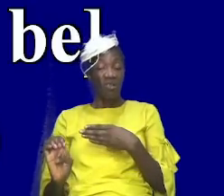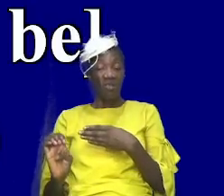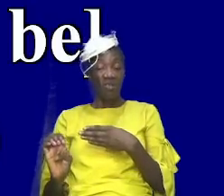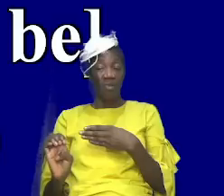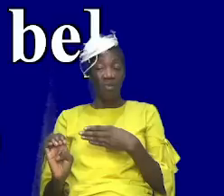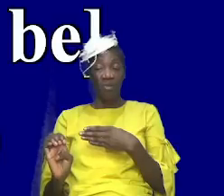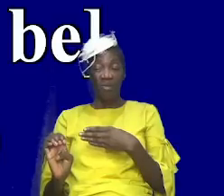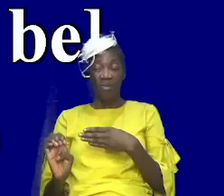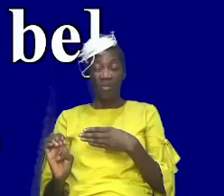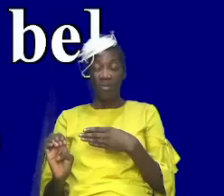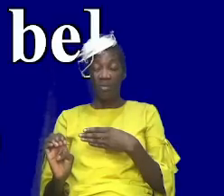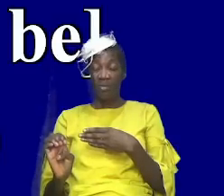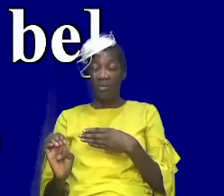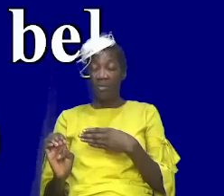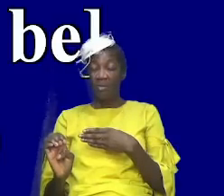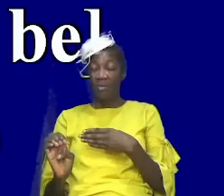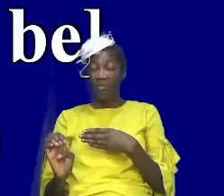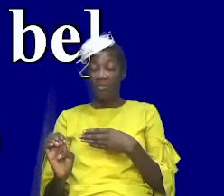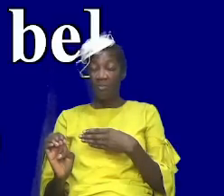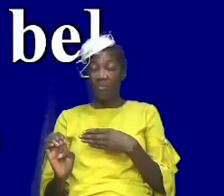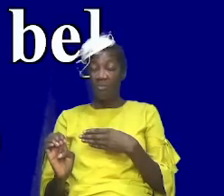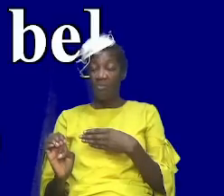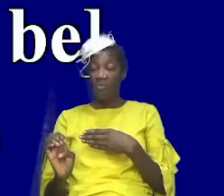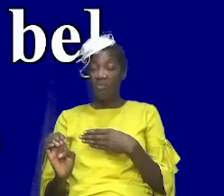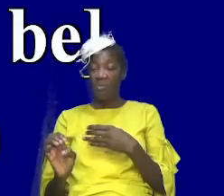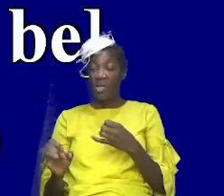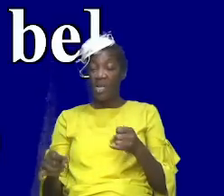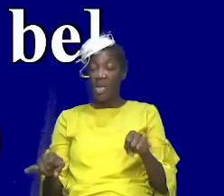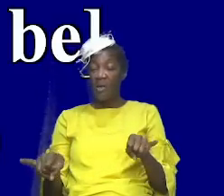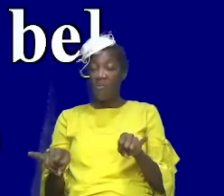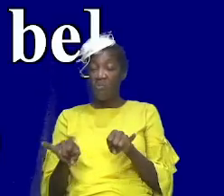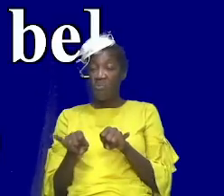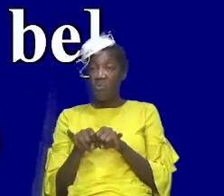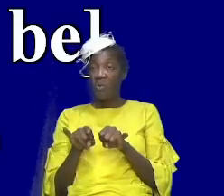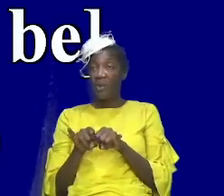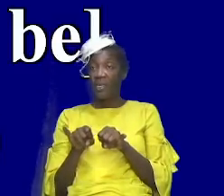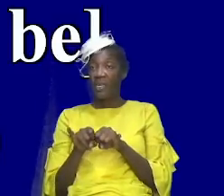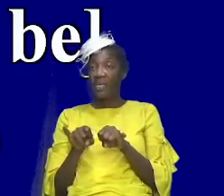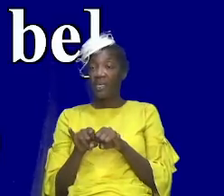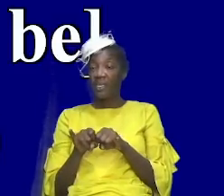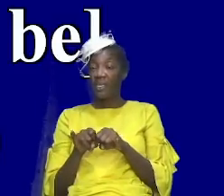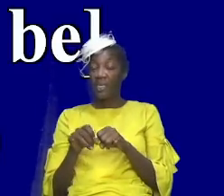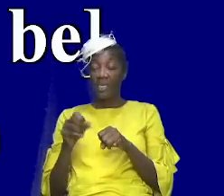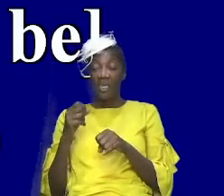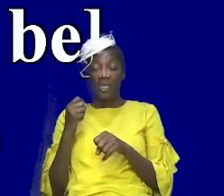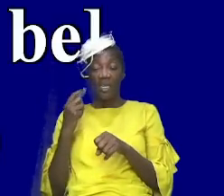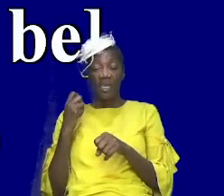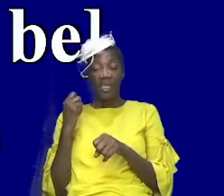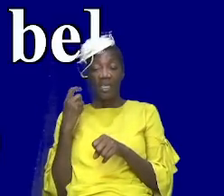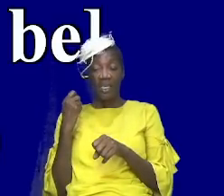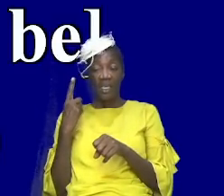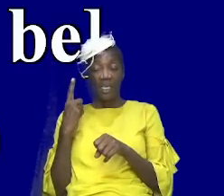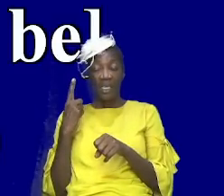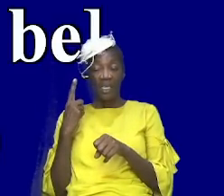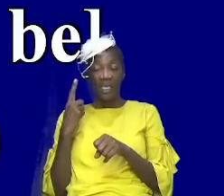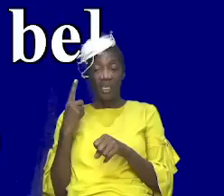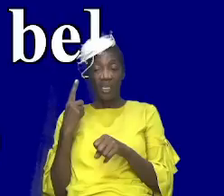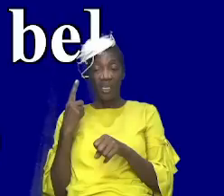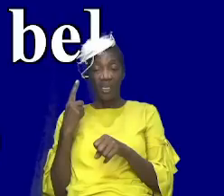is extremely, extremely, extremely important that we understand and that